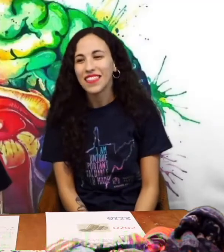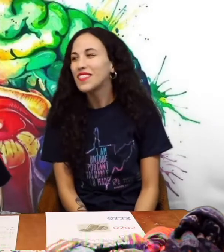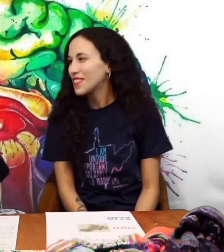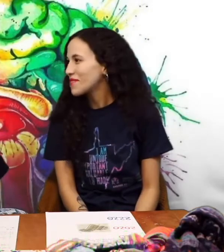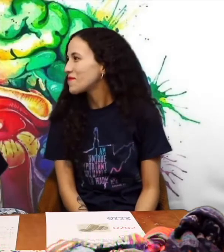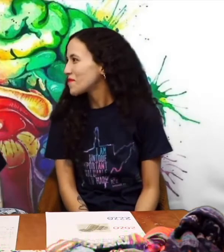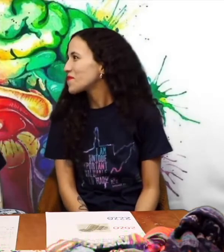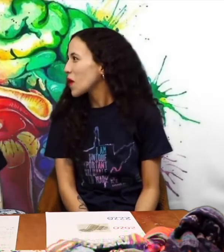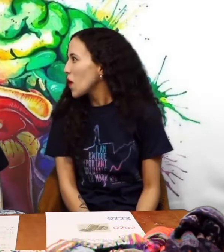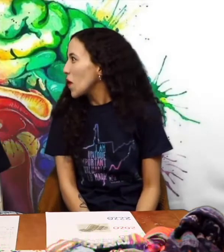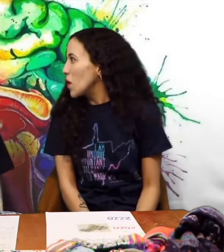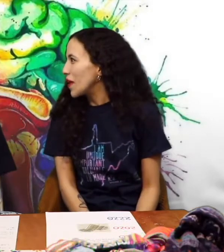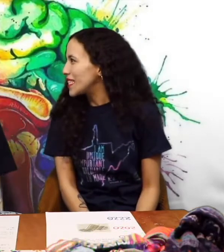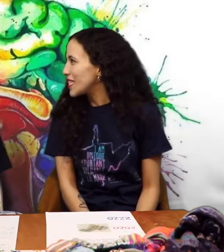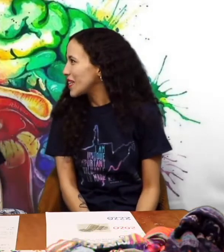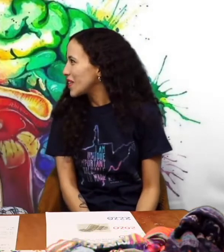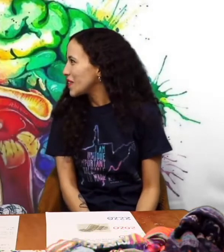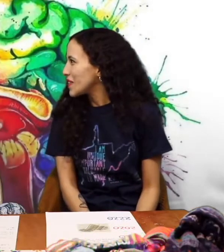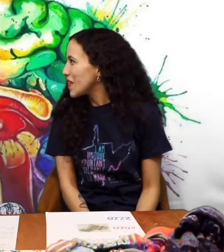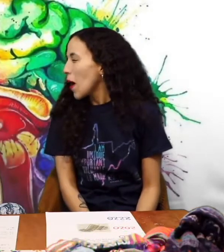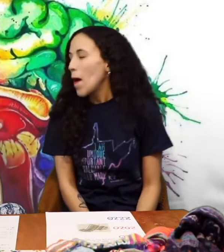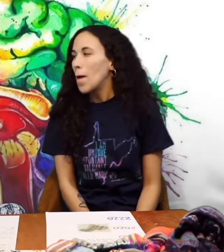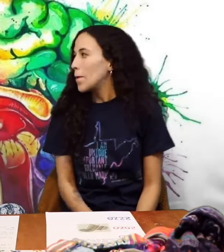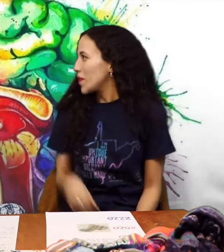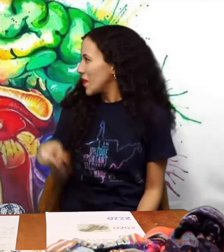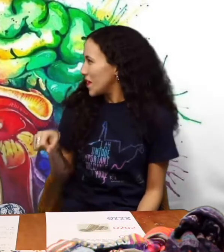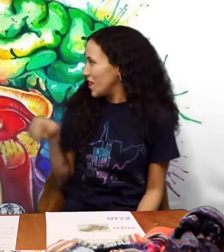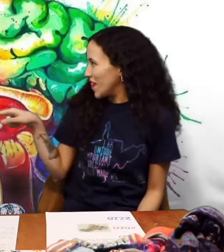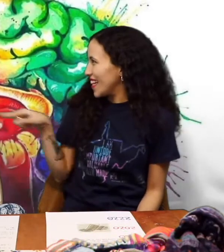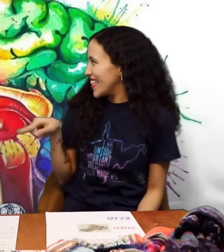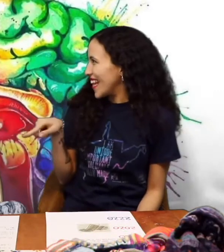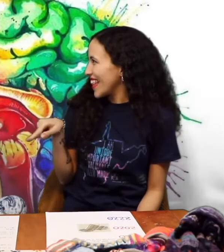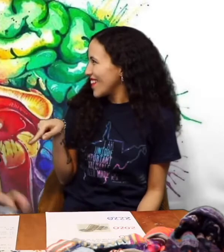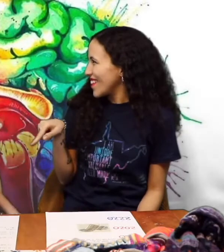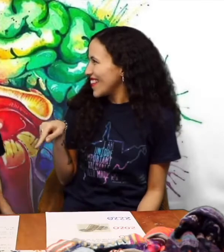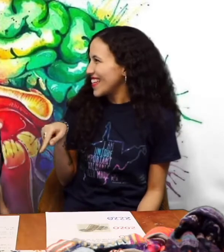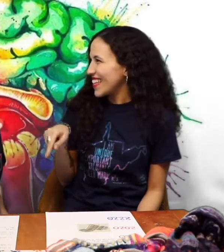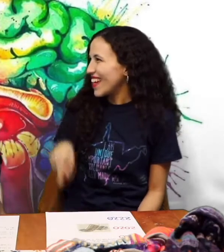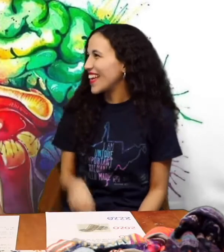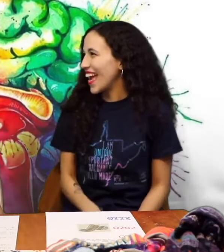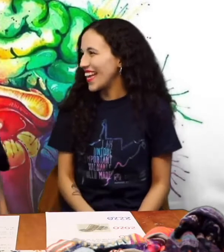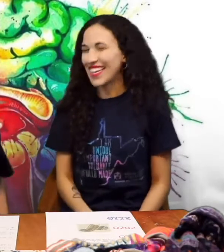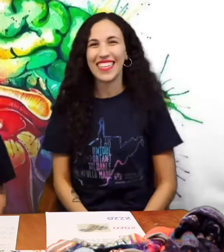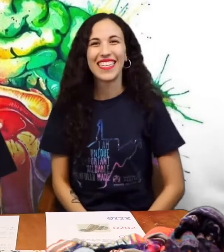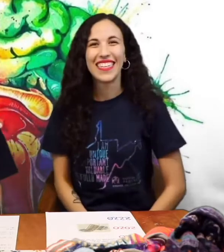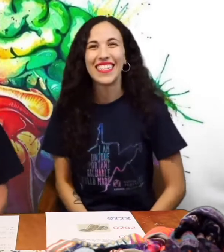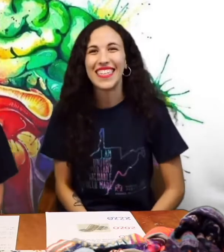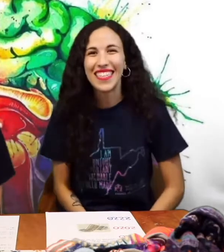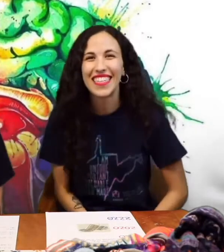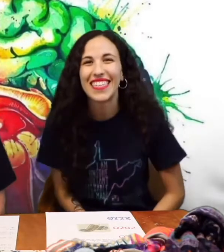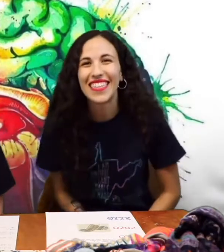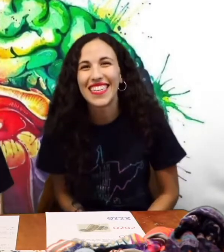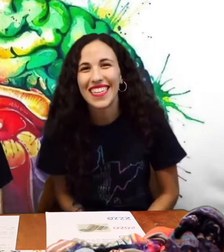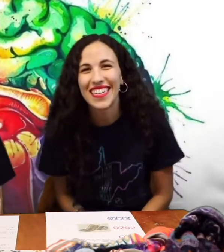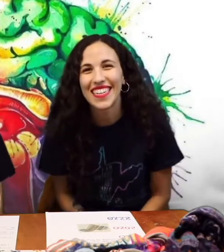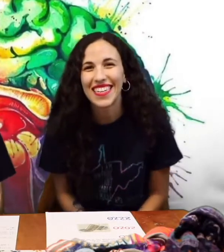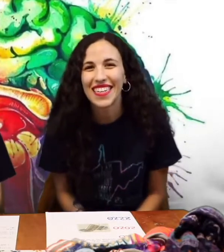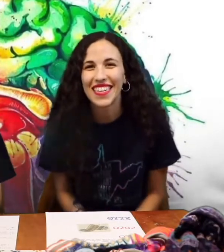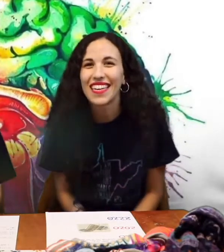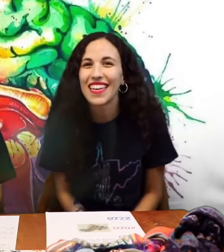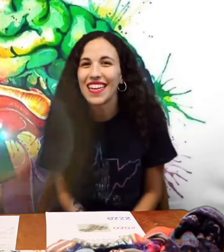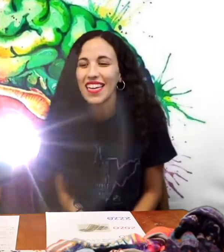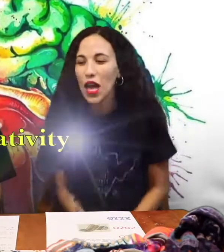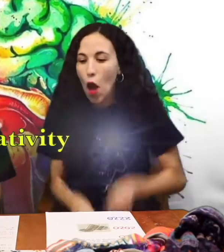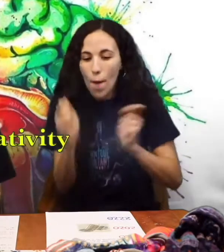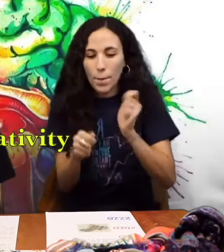this word. Want to tell them what it is? You want to tell them? I do. Okay. Boys and girls, this week's